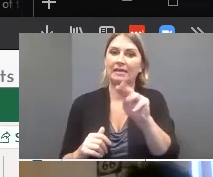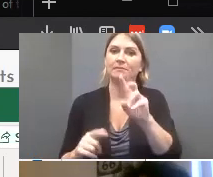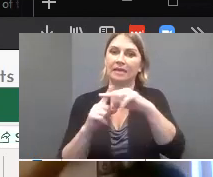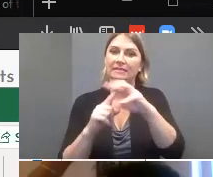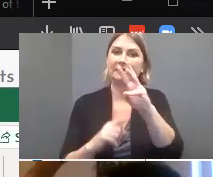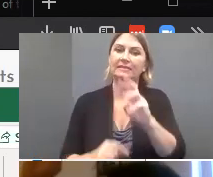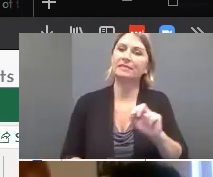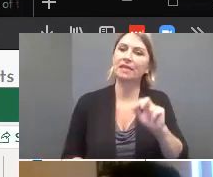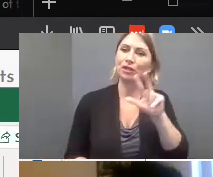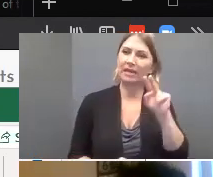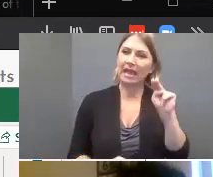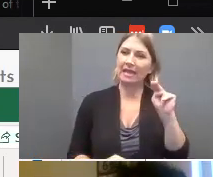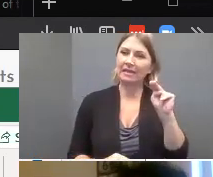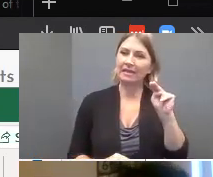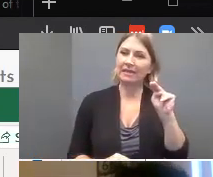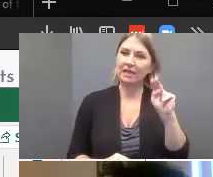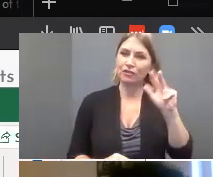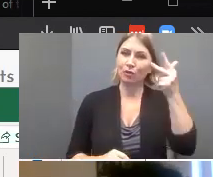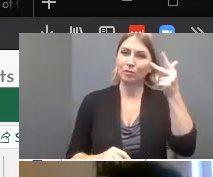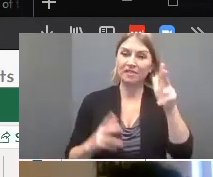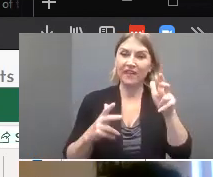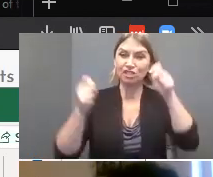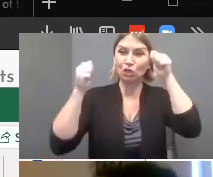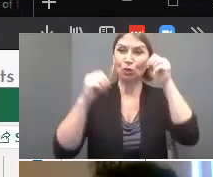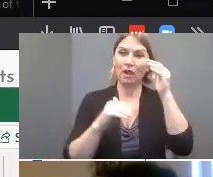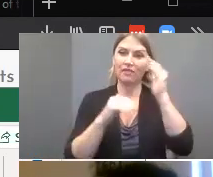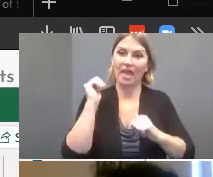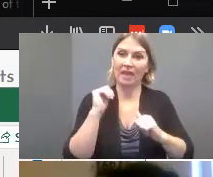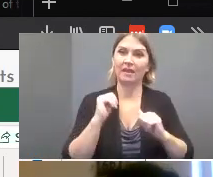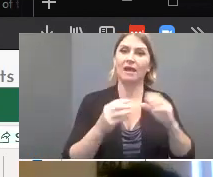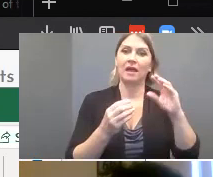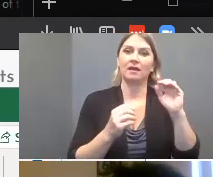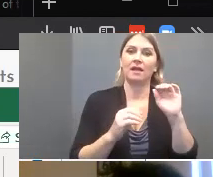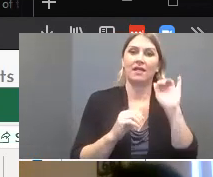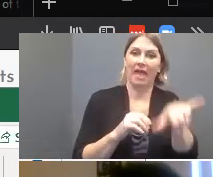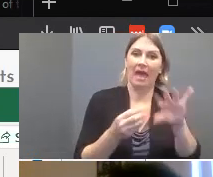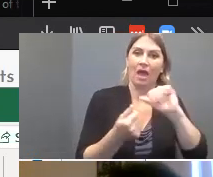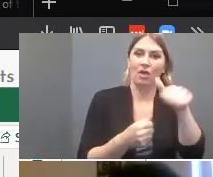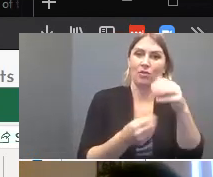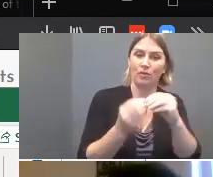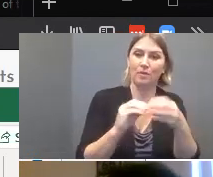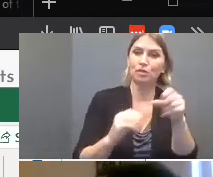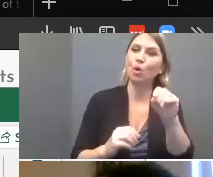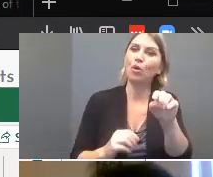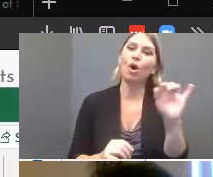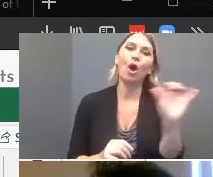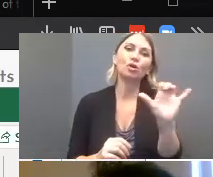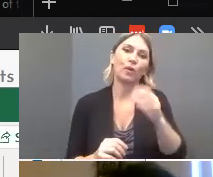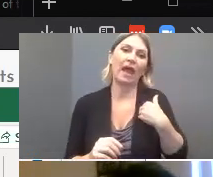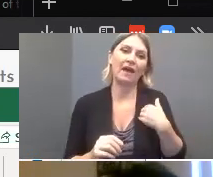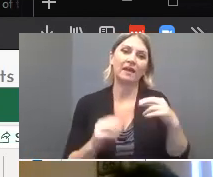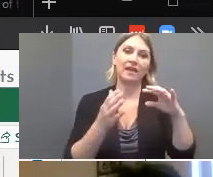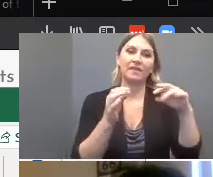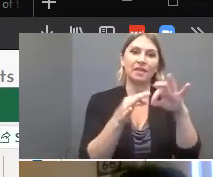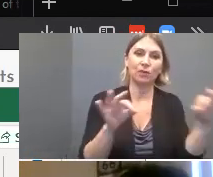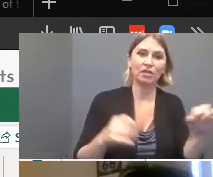that grows much faster than the largest number in our equation, that is 3n squared. We also have the equation 3n squared